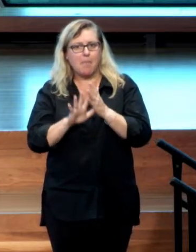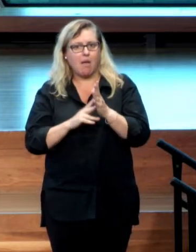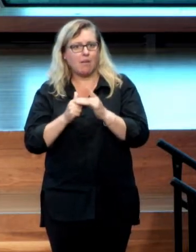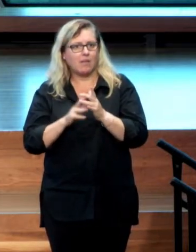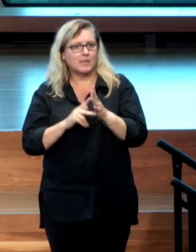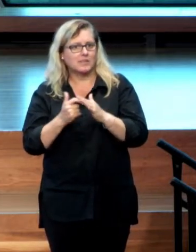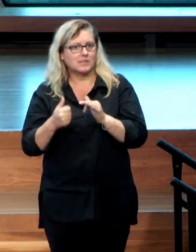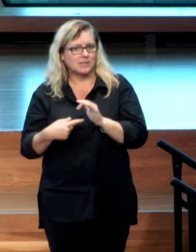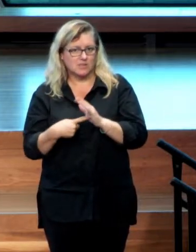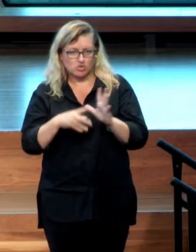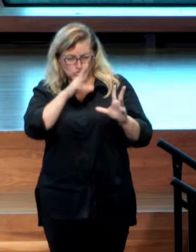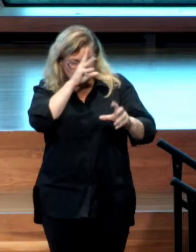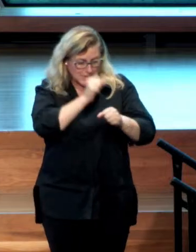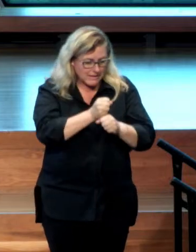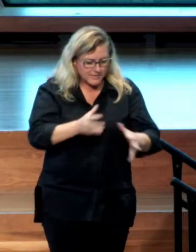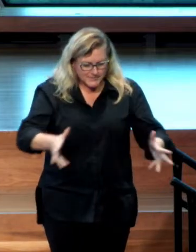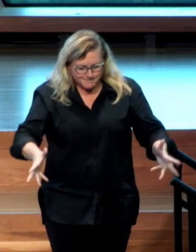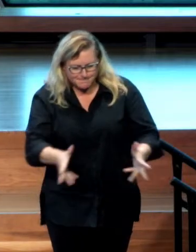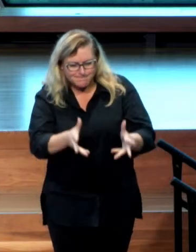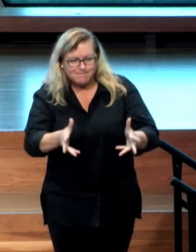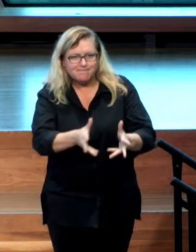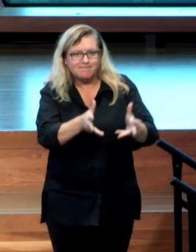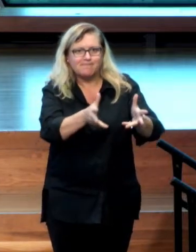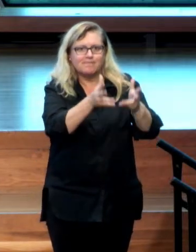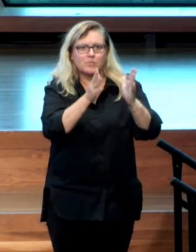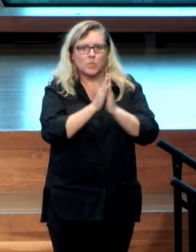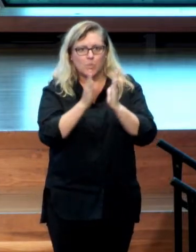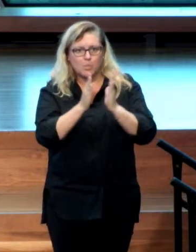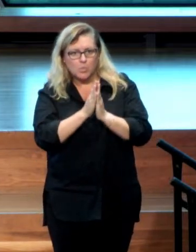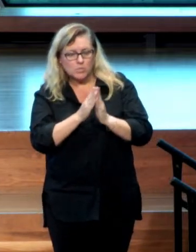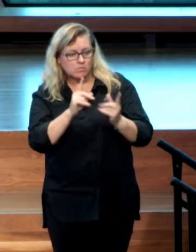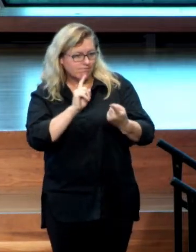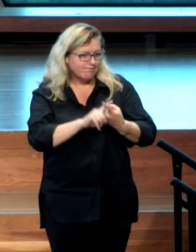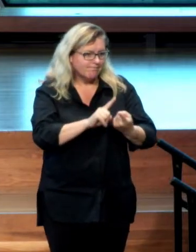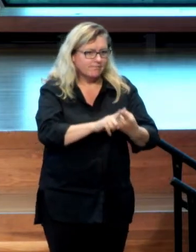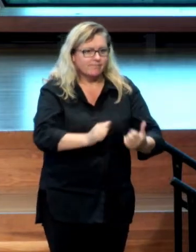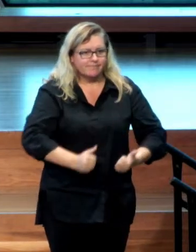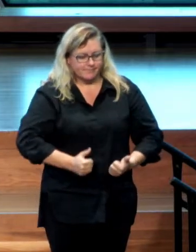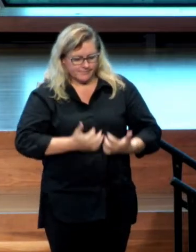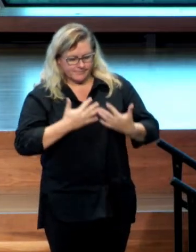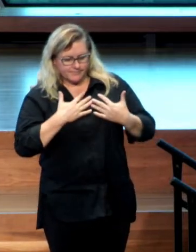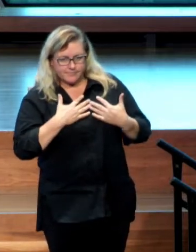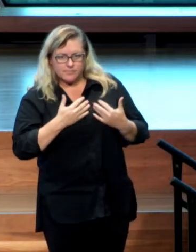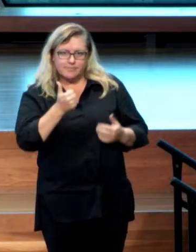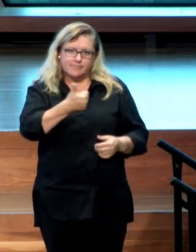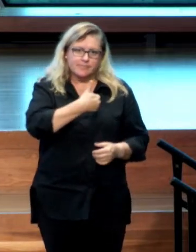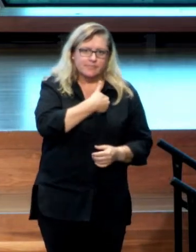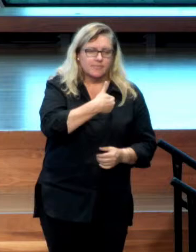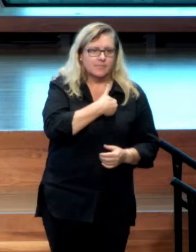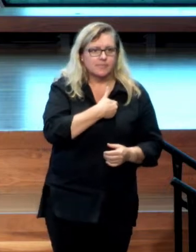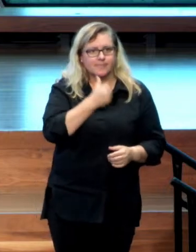and nurtured this book and continues to inspire me with her kindness and wisdom.